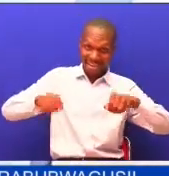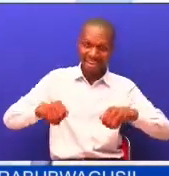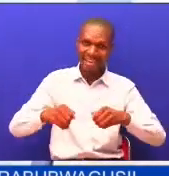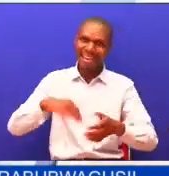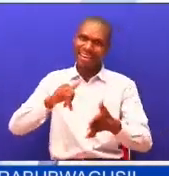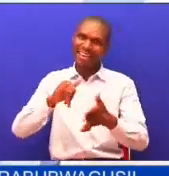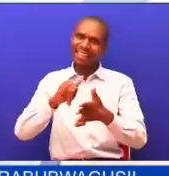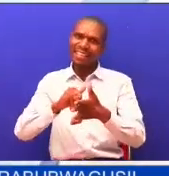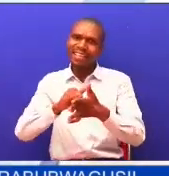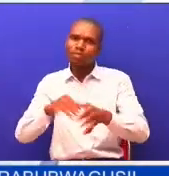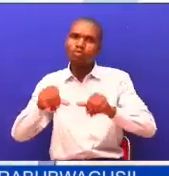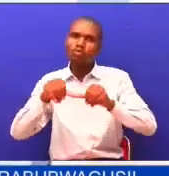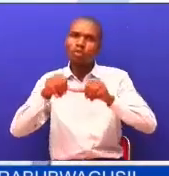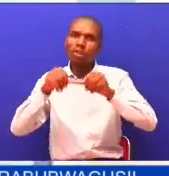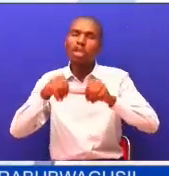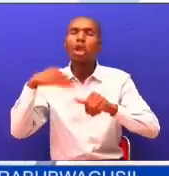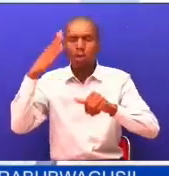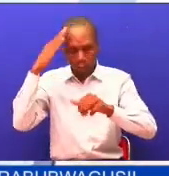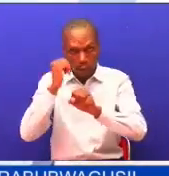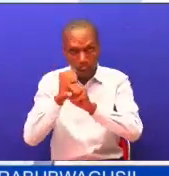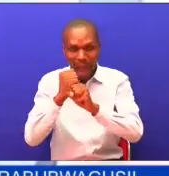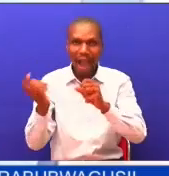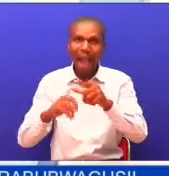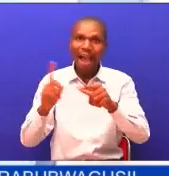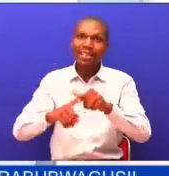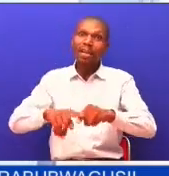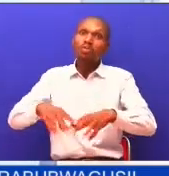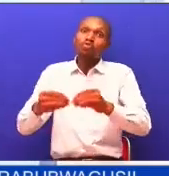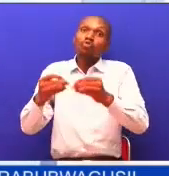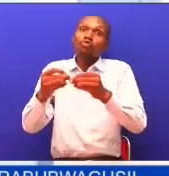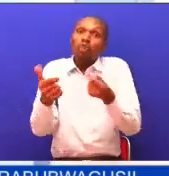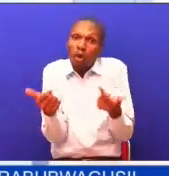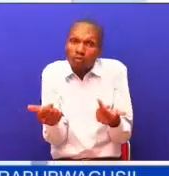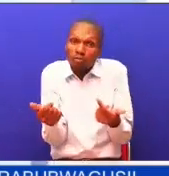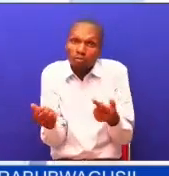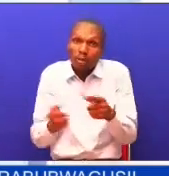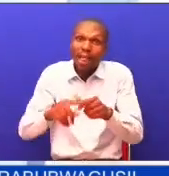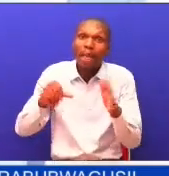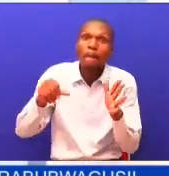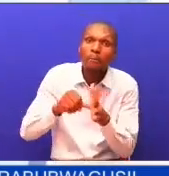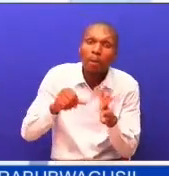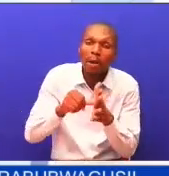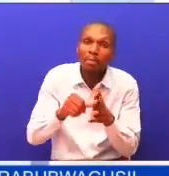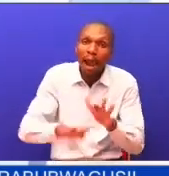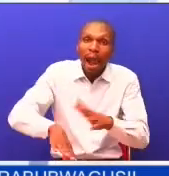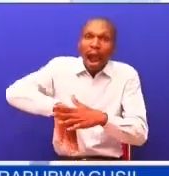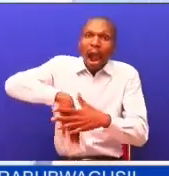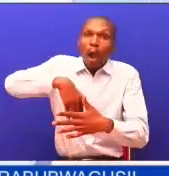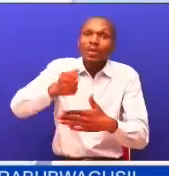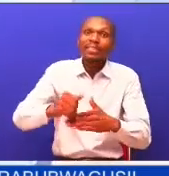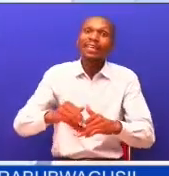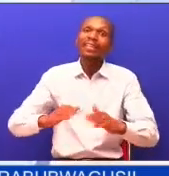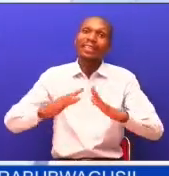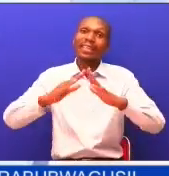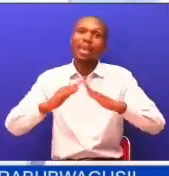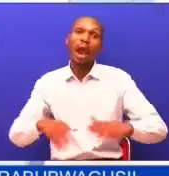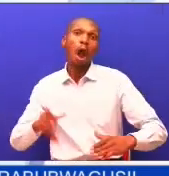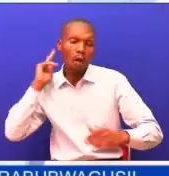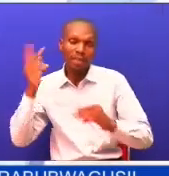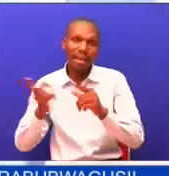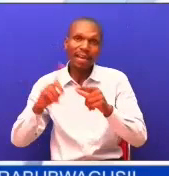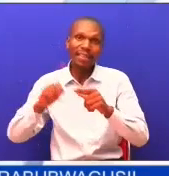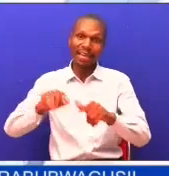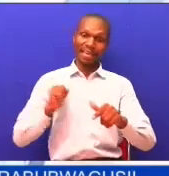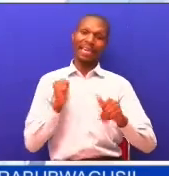that you reconsider your position so that we can address those issues outside the Assembly and outside the